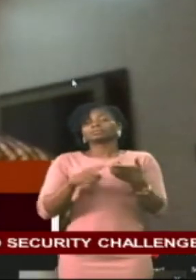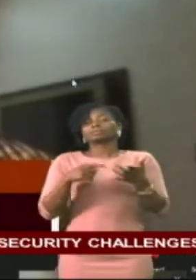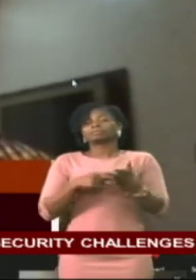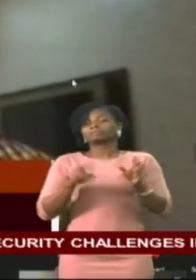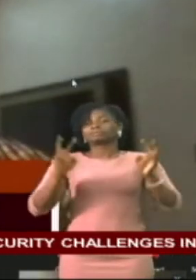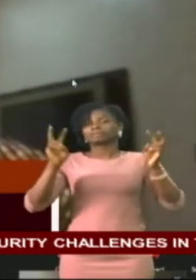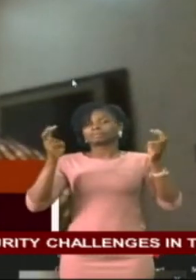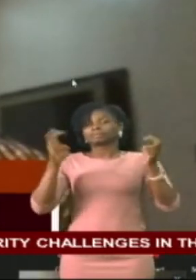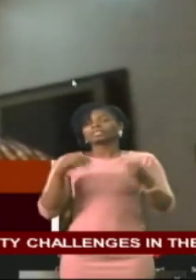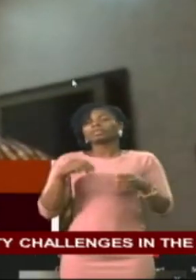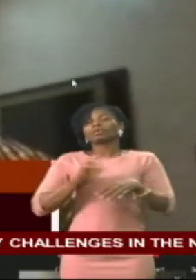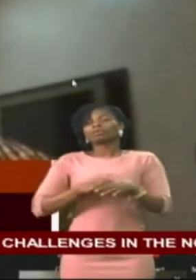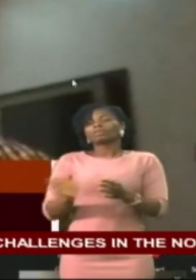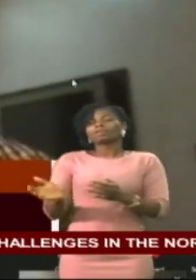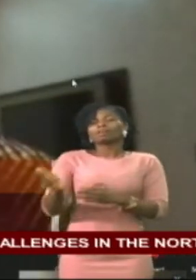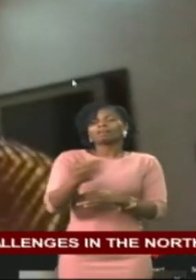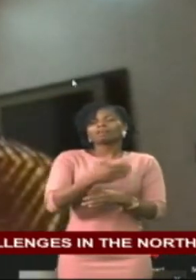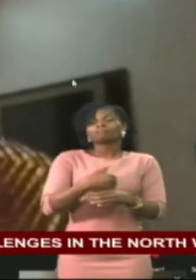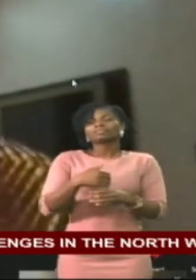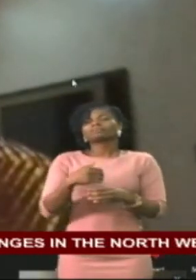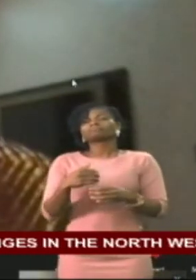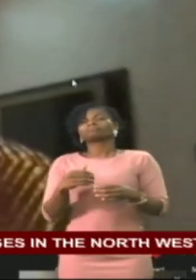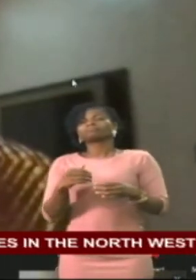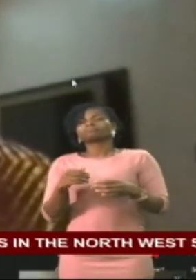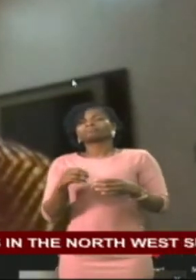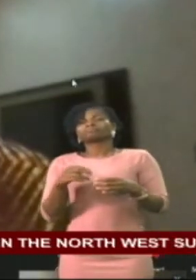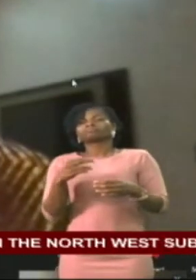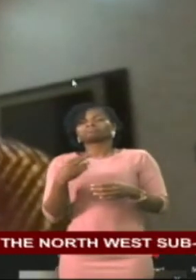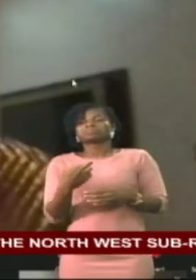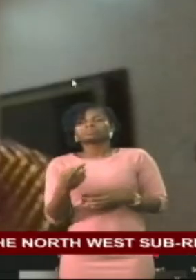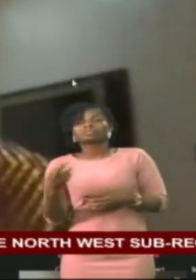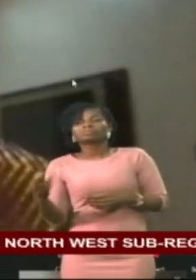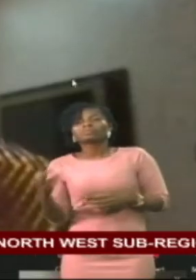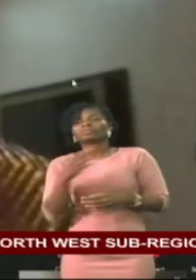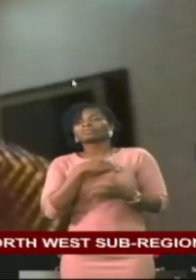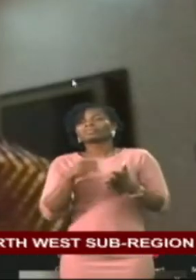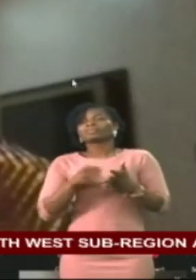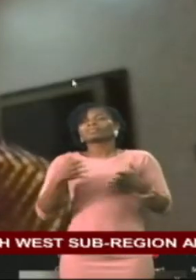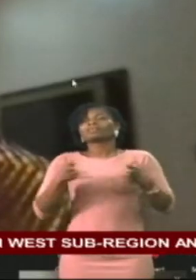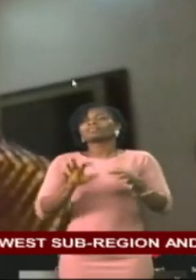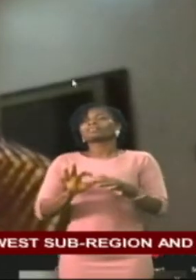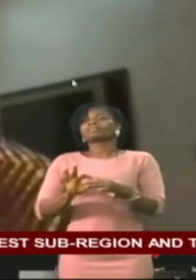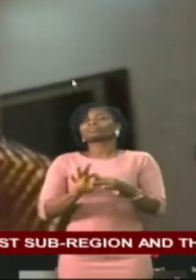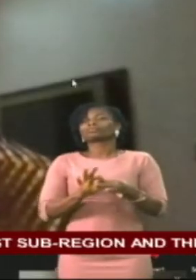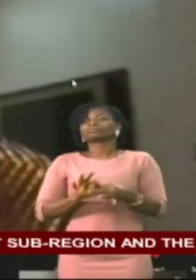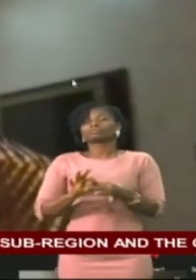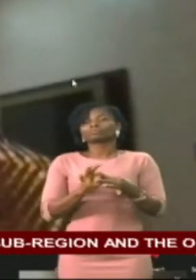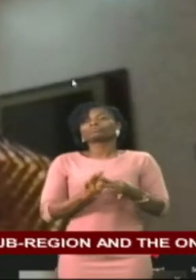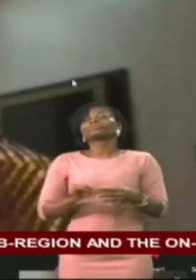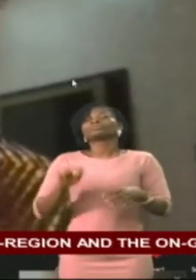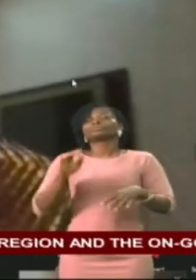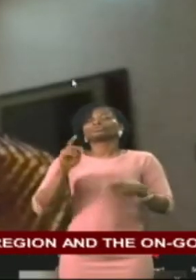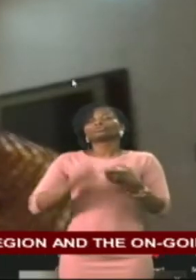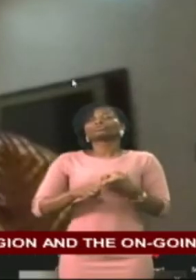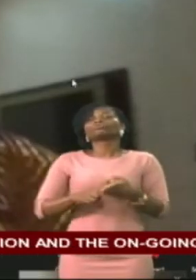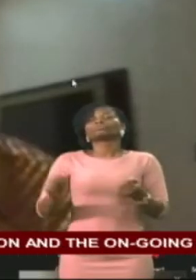indiscriminate harvesting of aquatic resources, and it's allowed corporations to pollute our